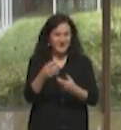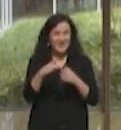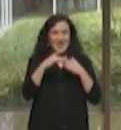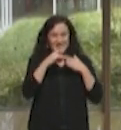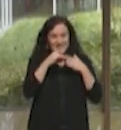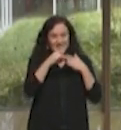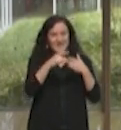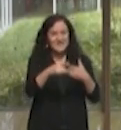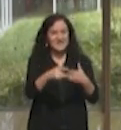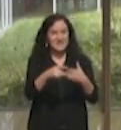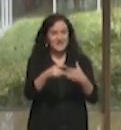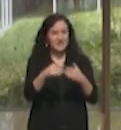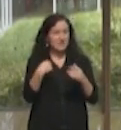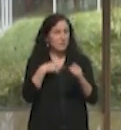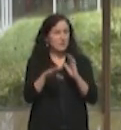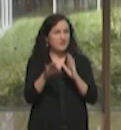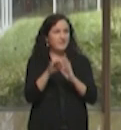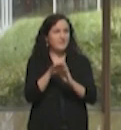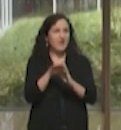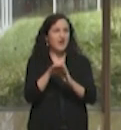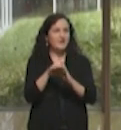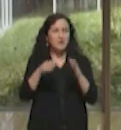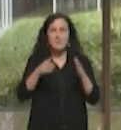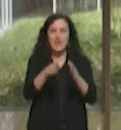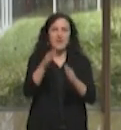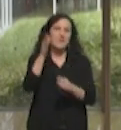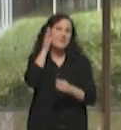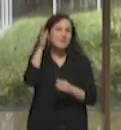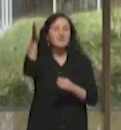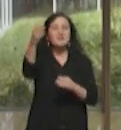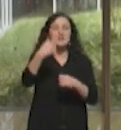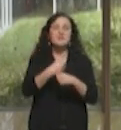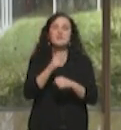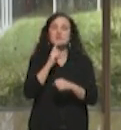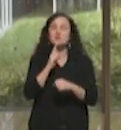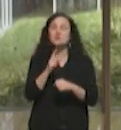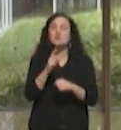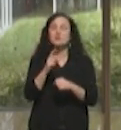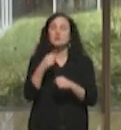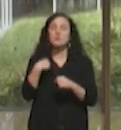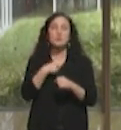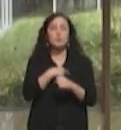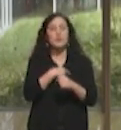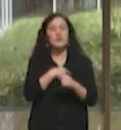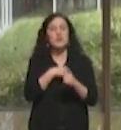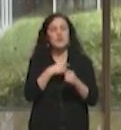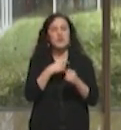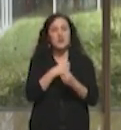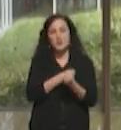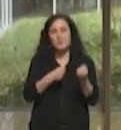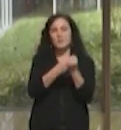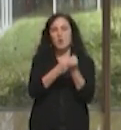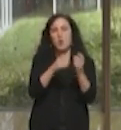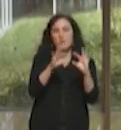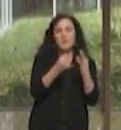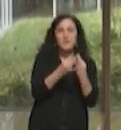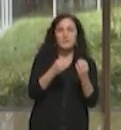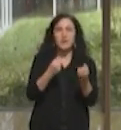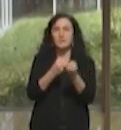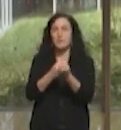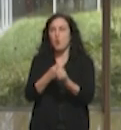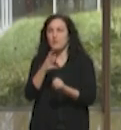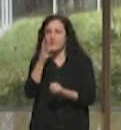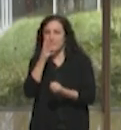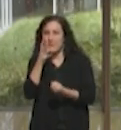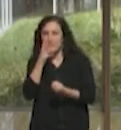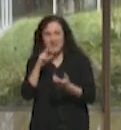way when we find a path forward to make sure that we have a pro-family, a pro-mom agenda that